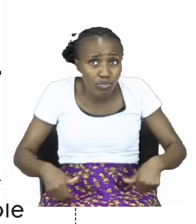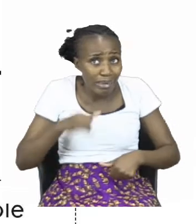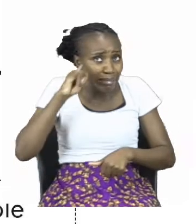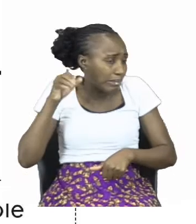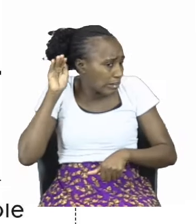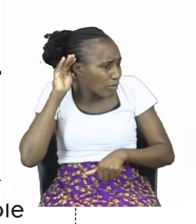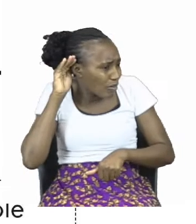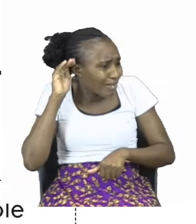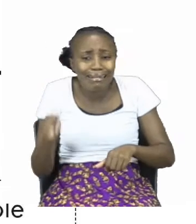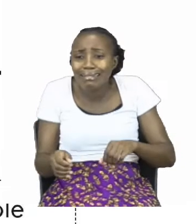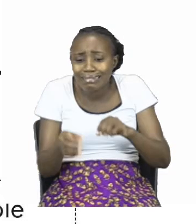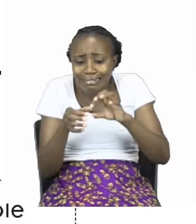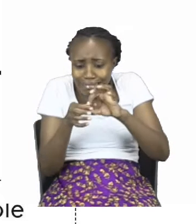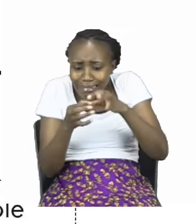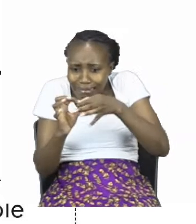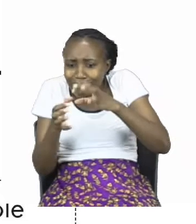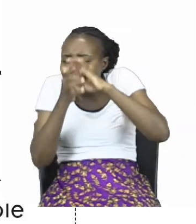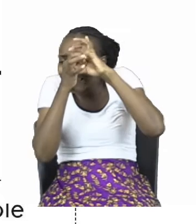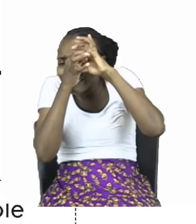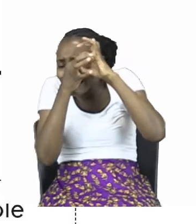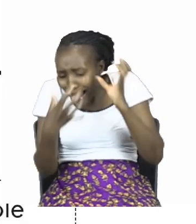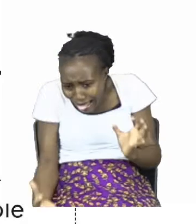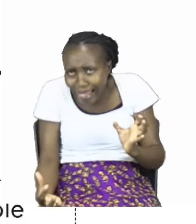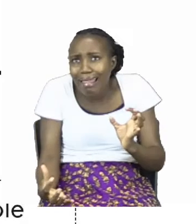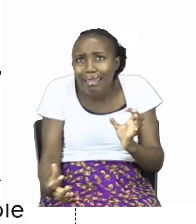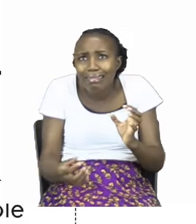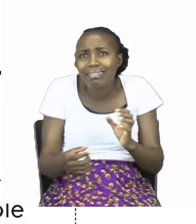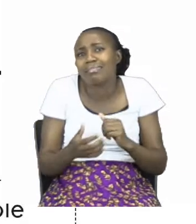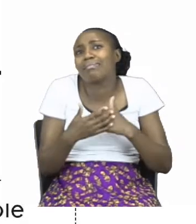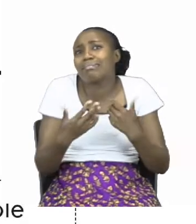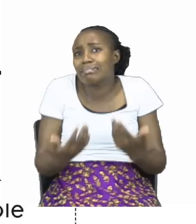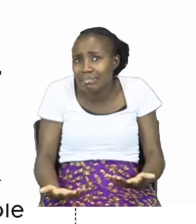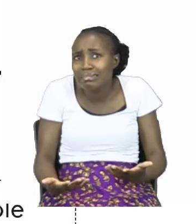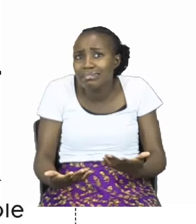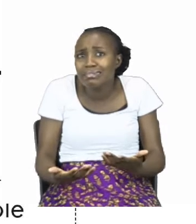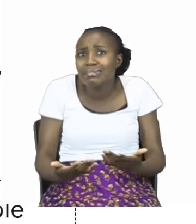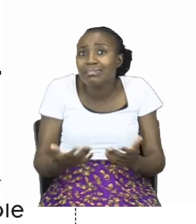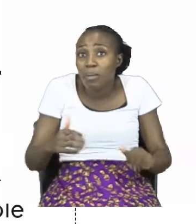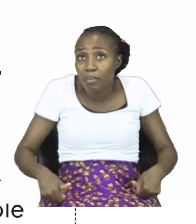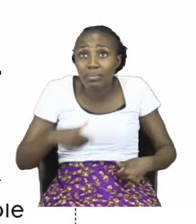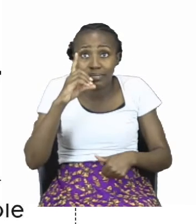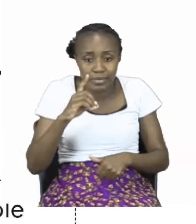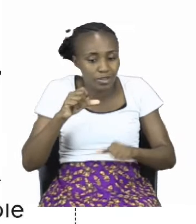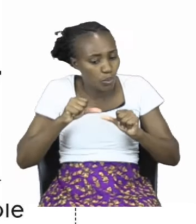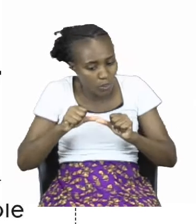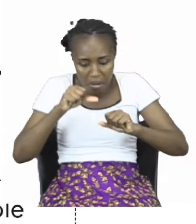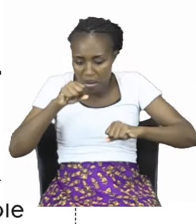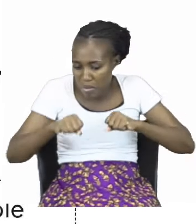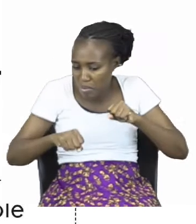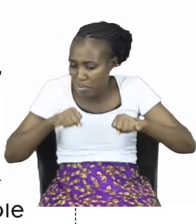The chain had fallen off his bicycle. David kept on